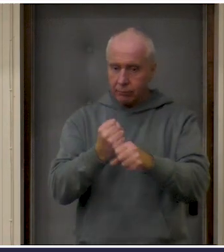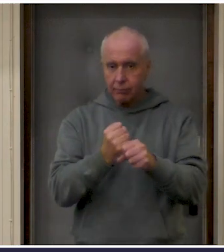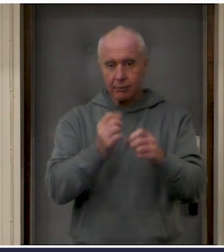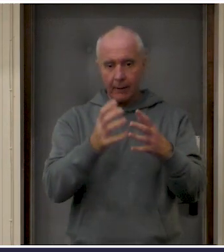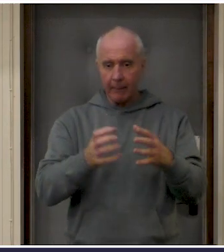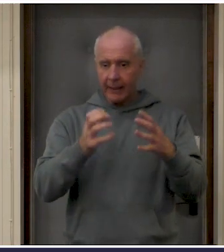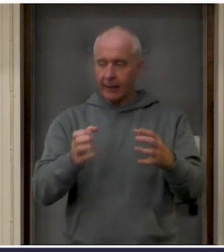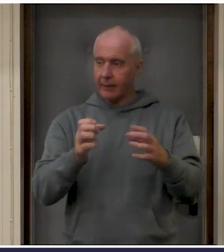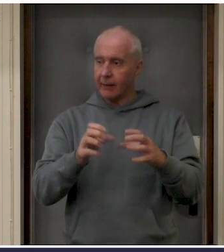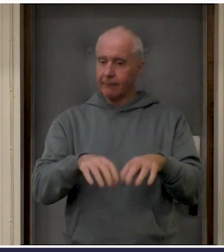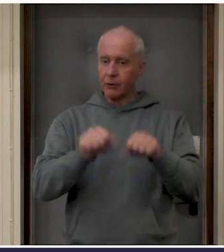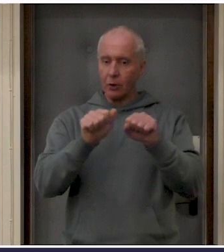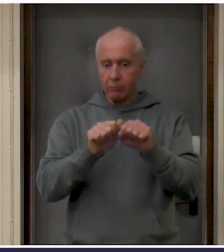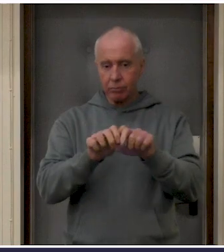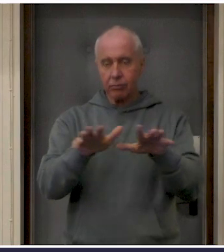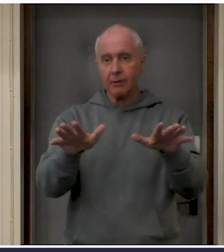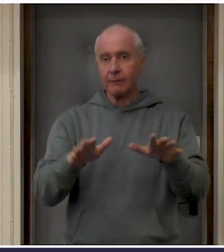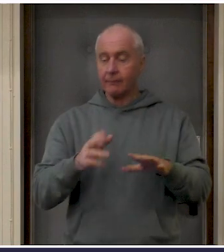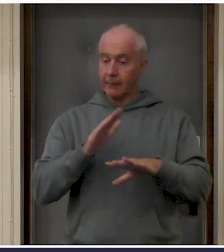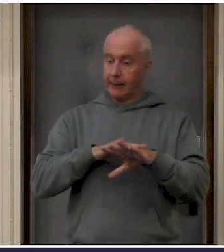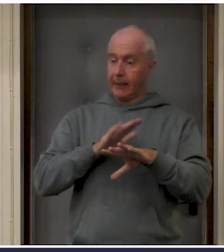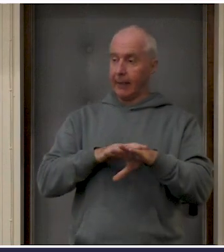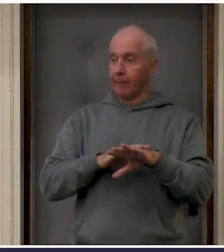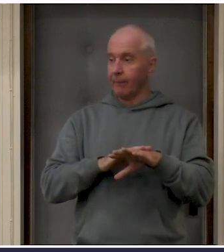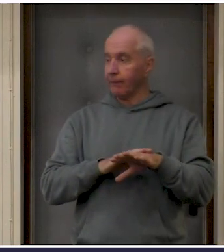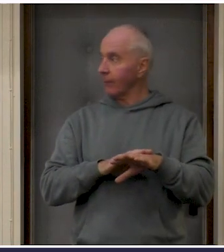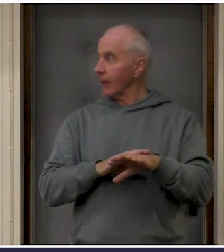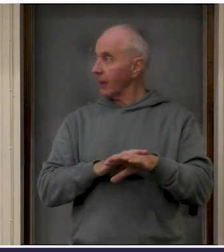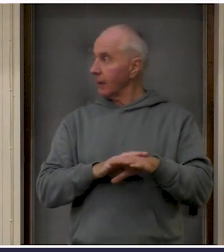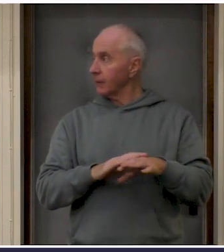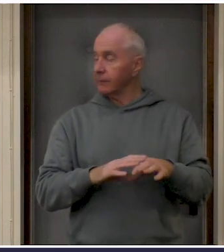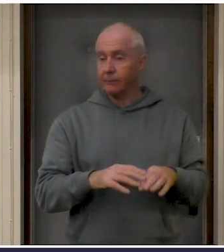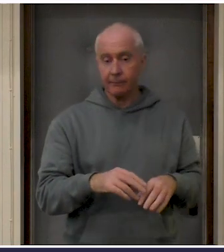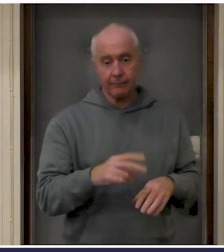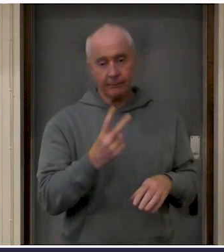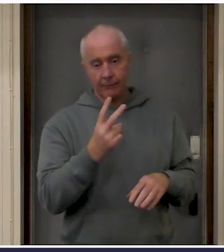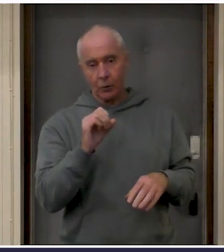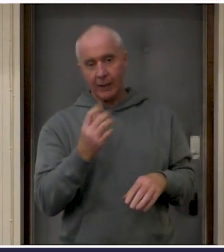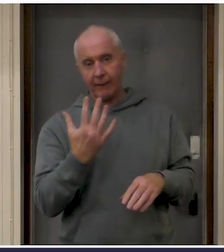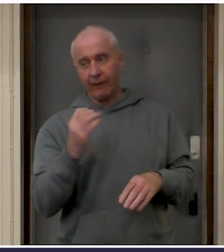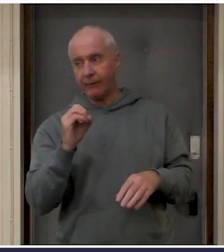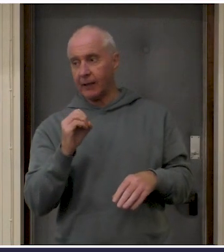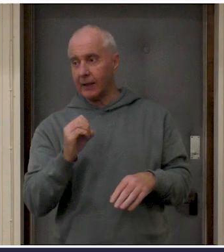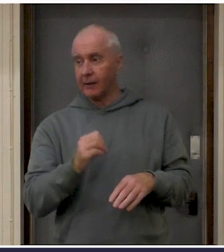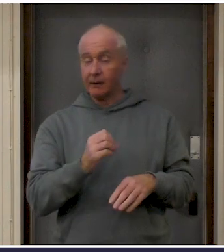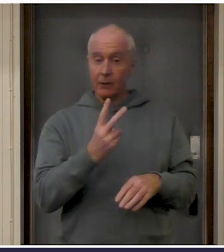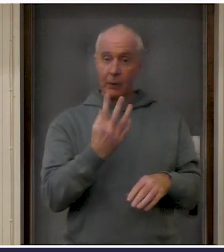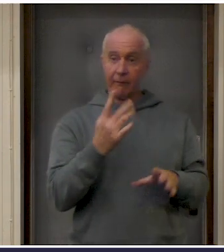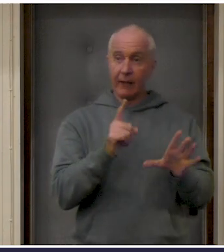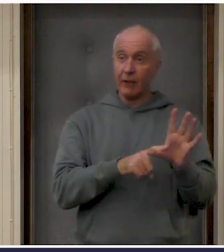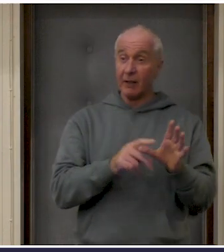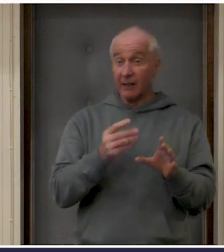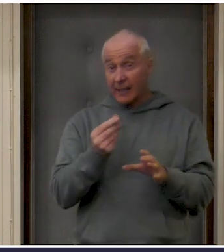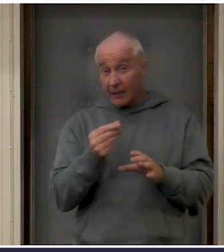meaningful time frame? And the meaningful time frame for me here is net zero, 2050, right? We've got 25 years,